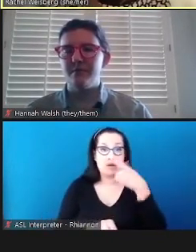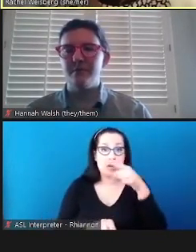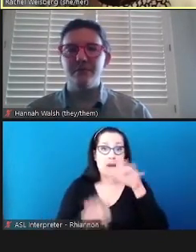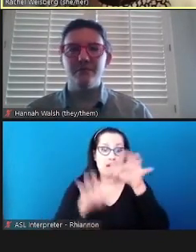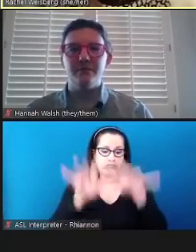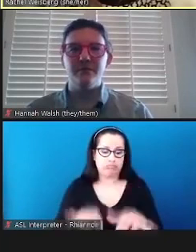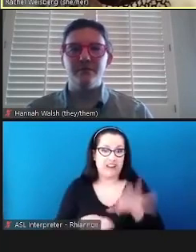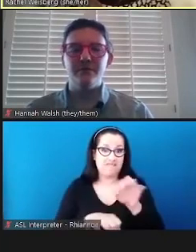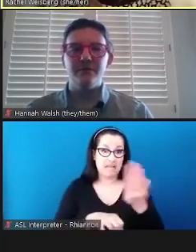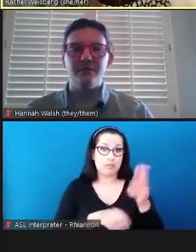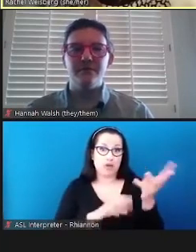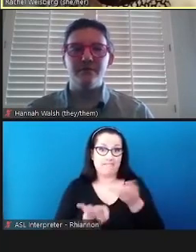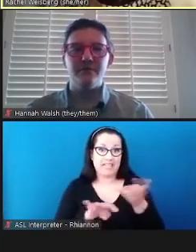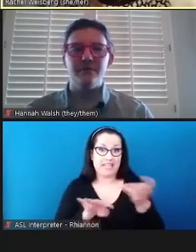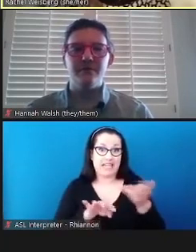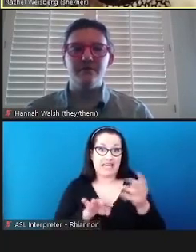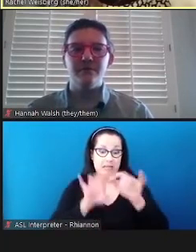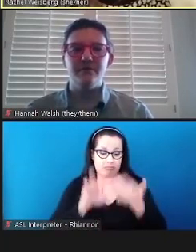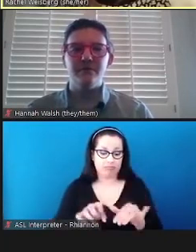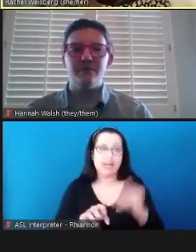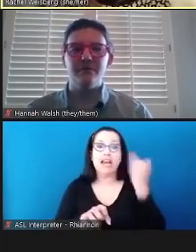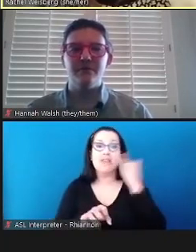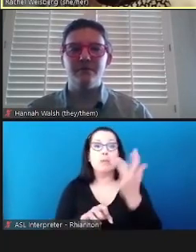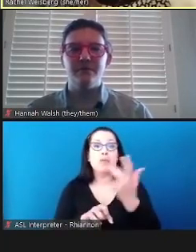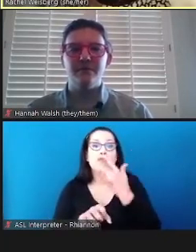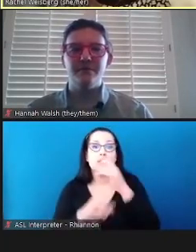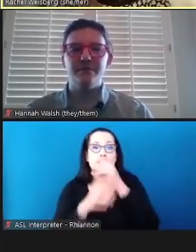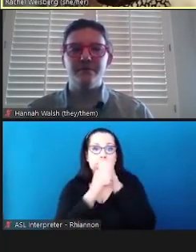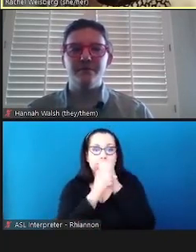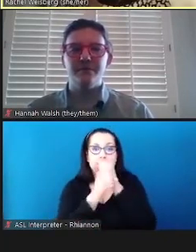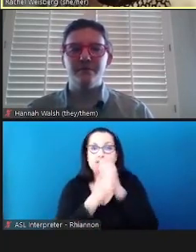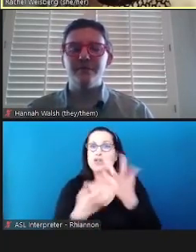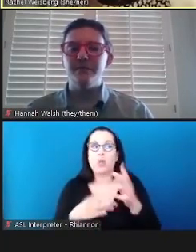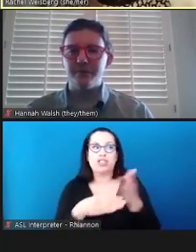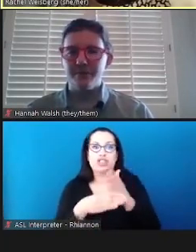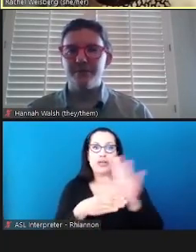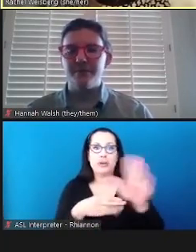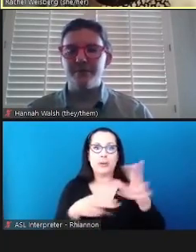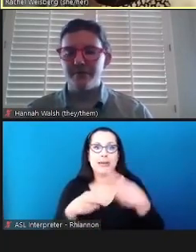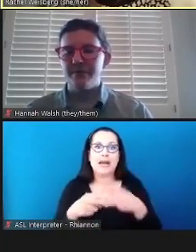Or if you'd rather keep your question confidential, you can email us at